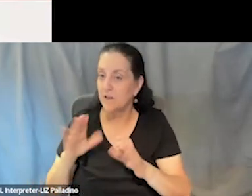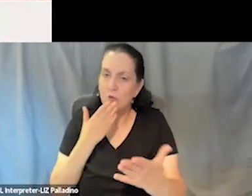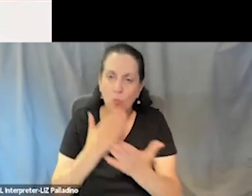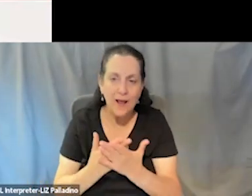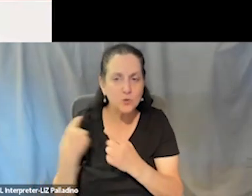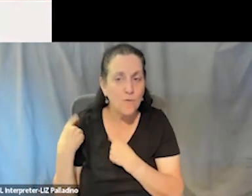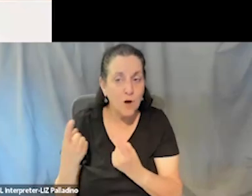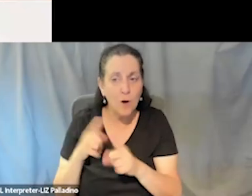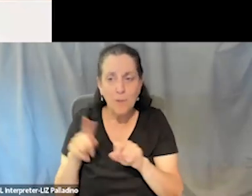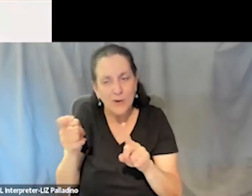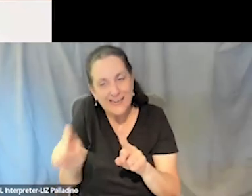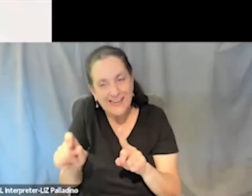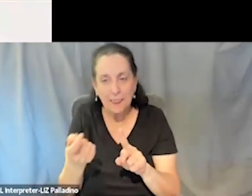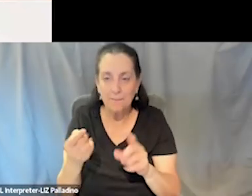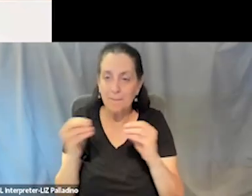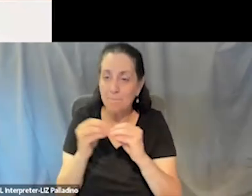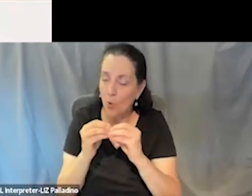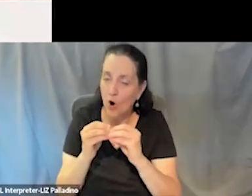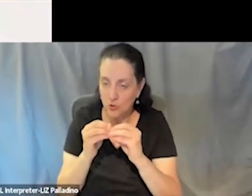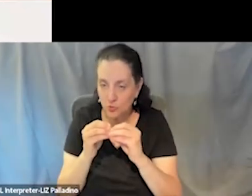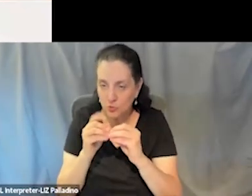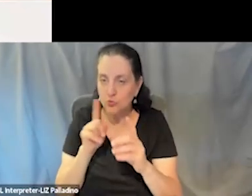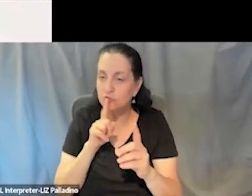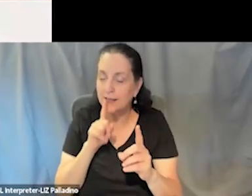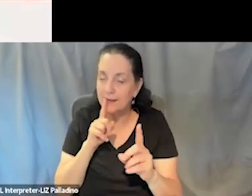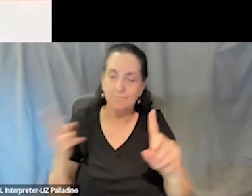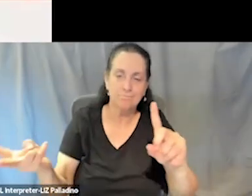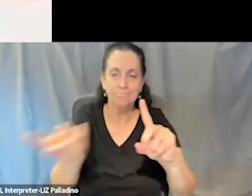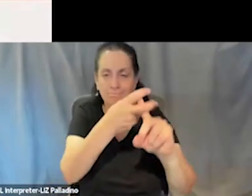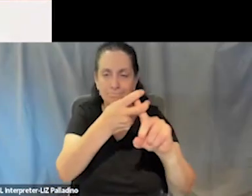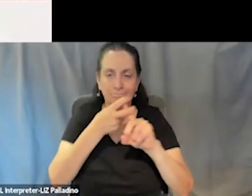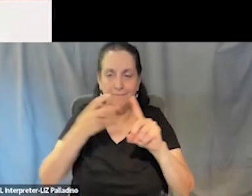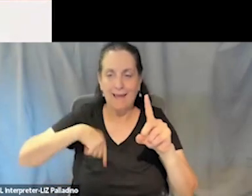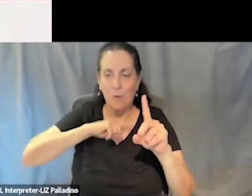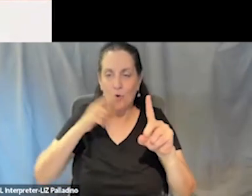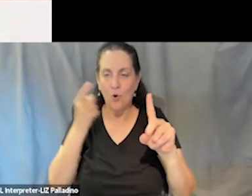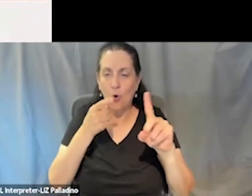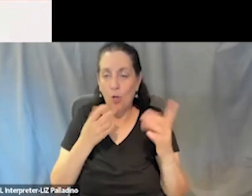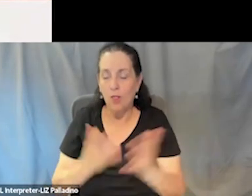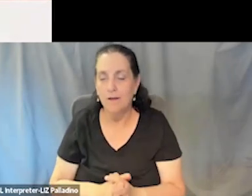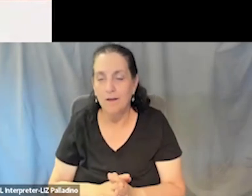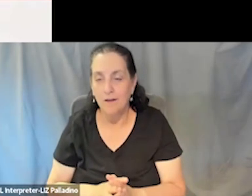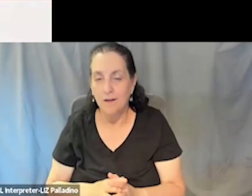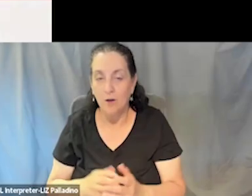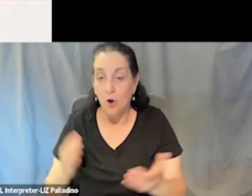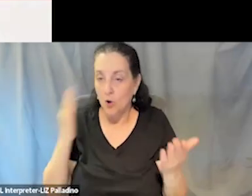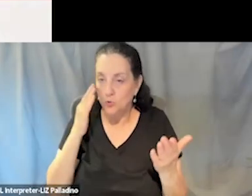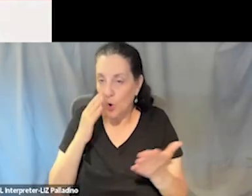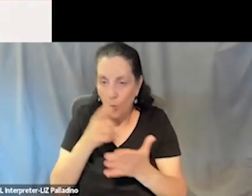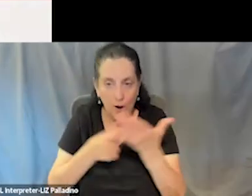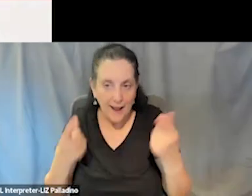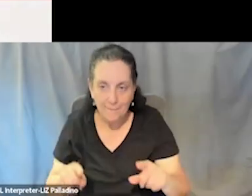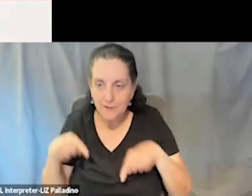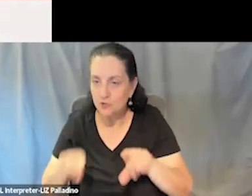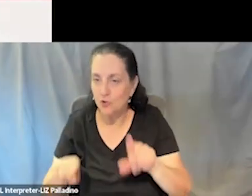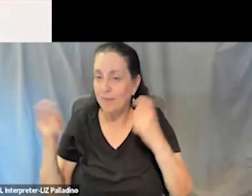away or a few participants away from our goal. You can note anything that happened over the holidays. You can